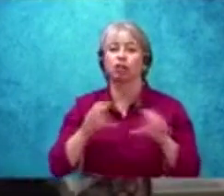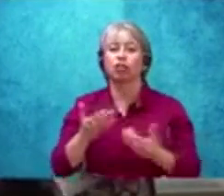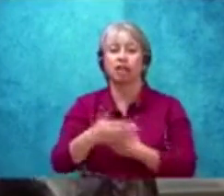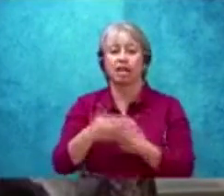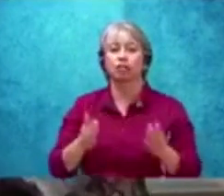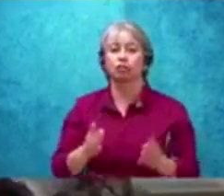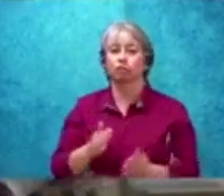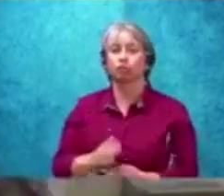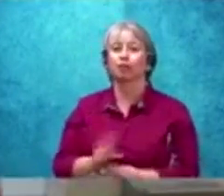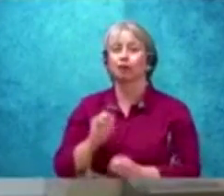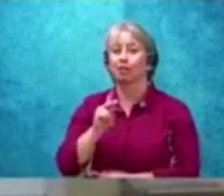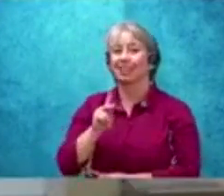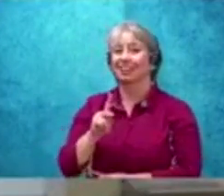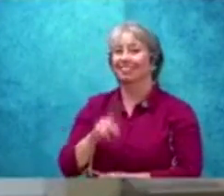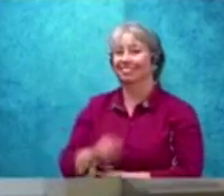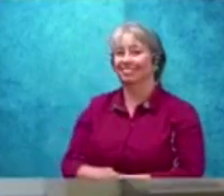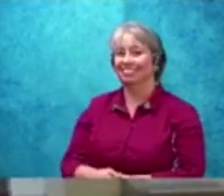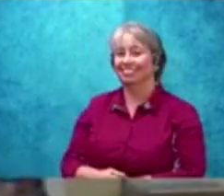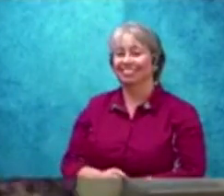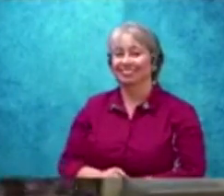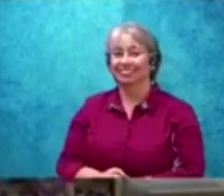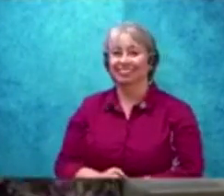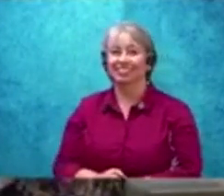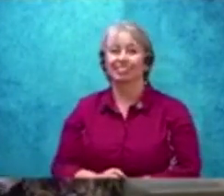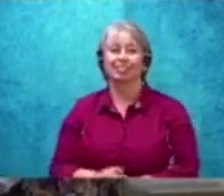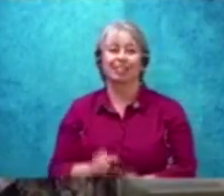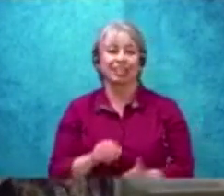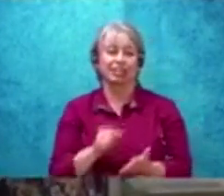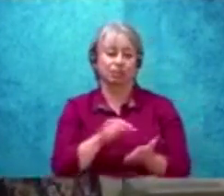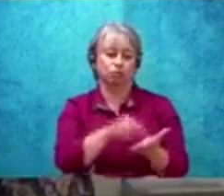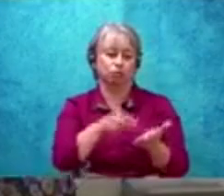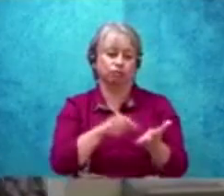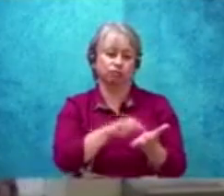video. We want to type in our calculator.